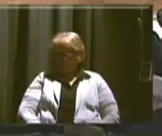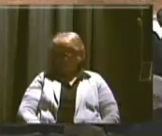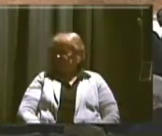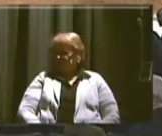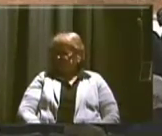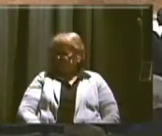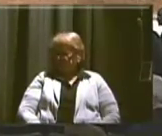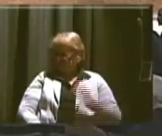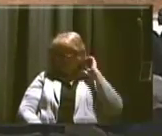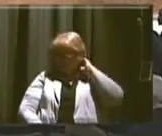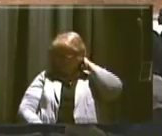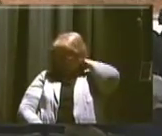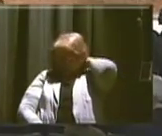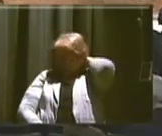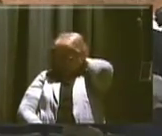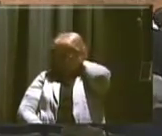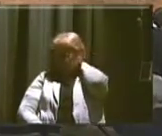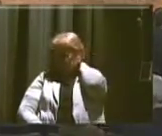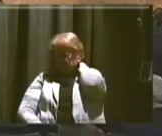So I